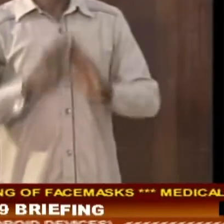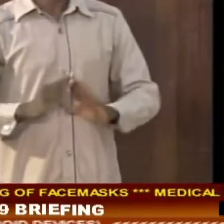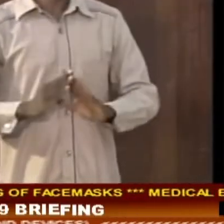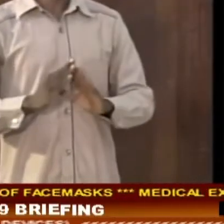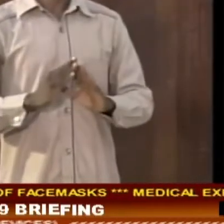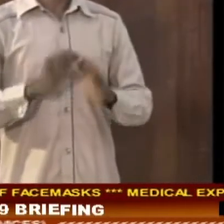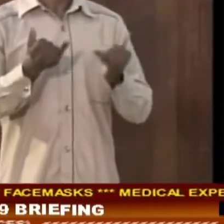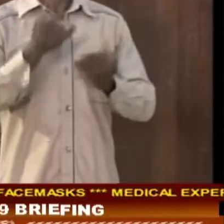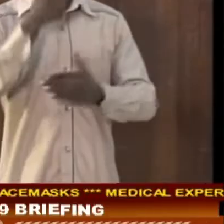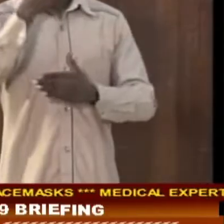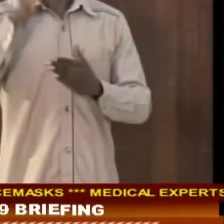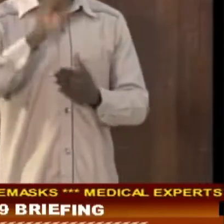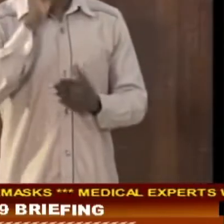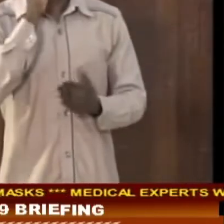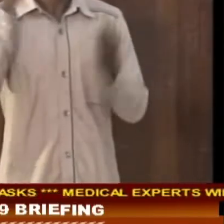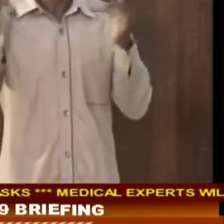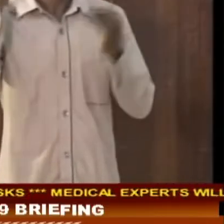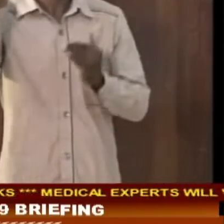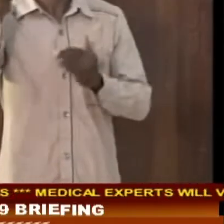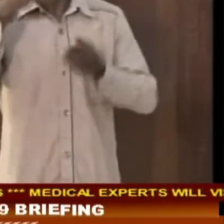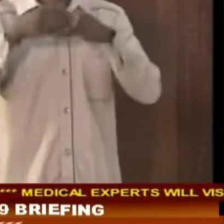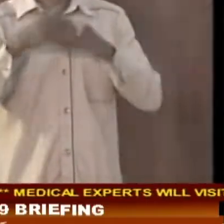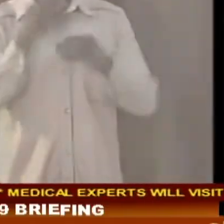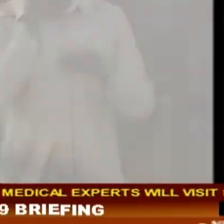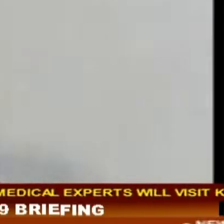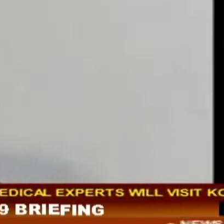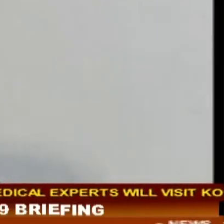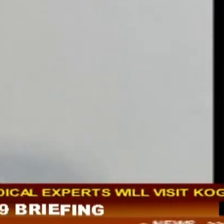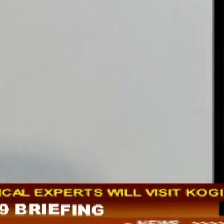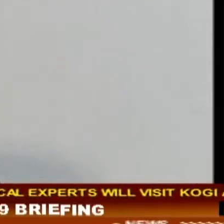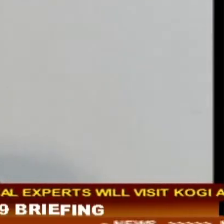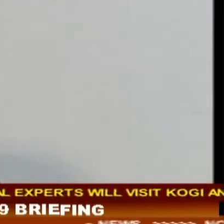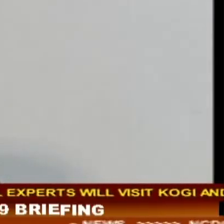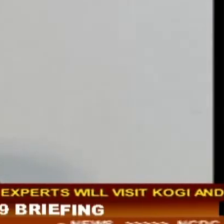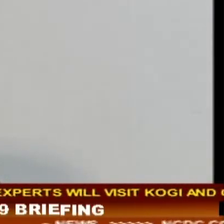Nigerians there who want to return home thank you